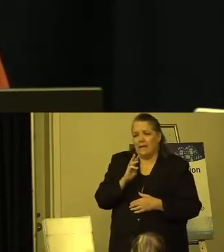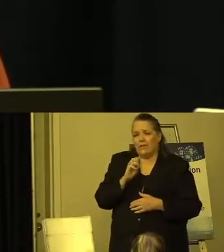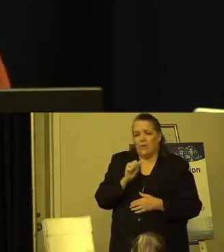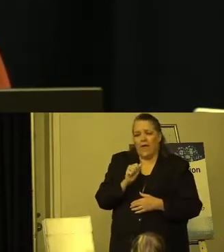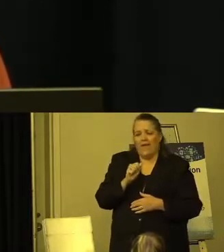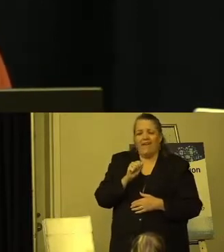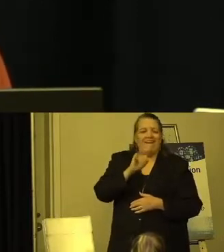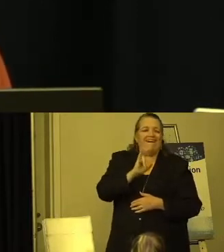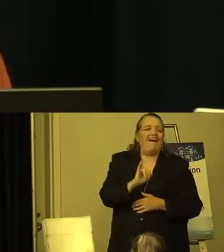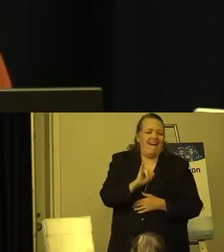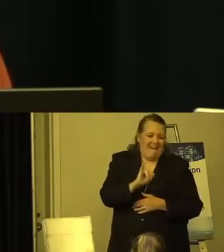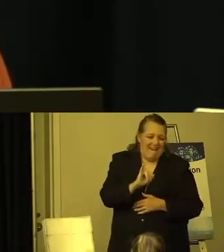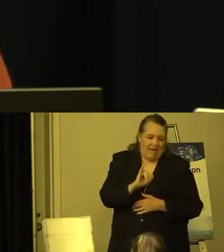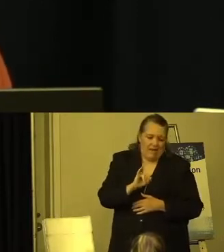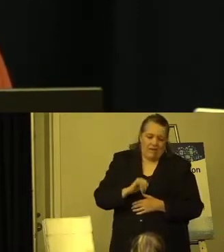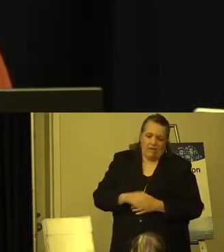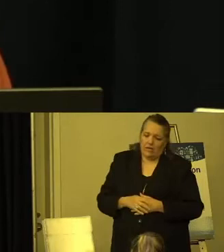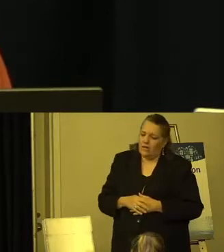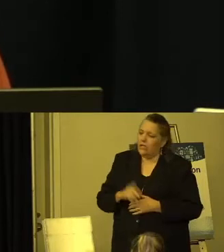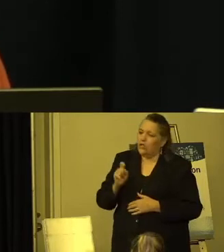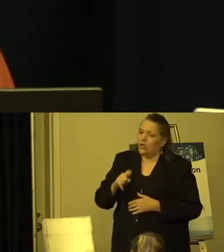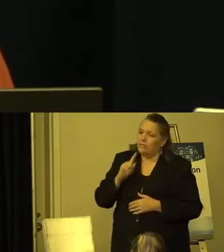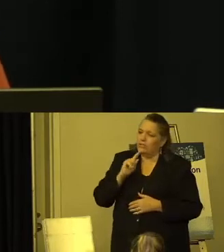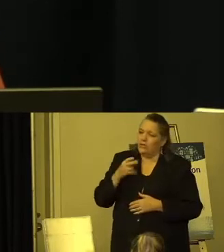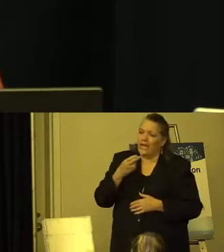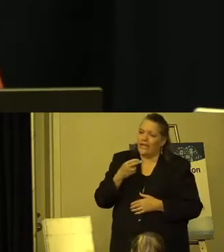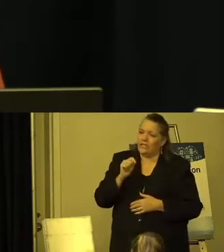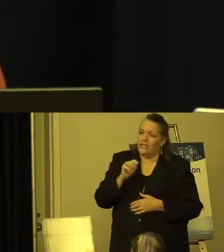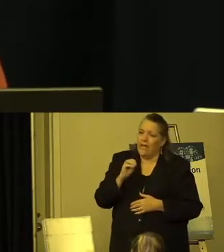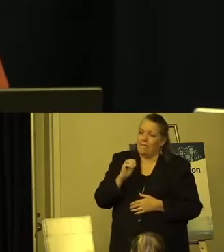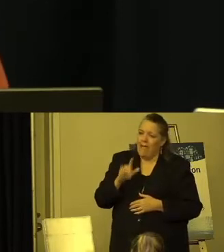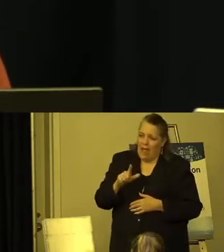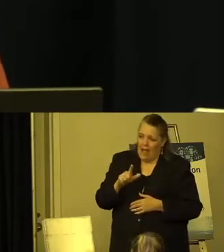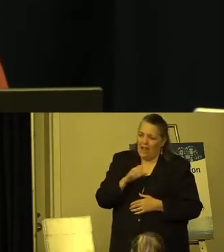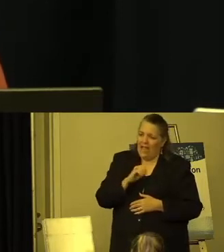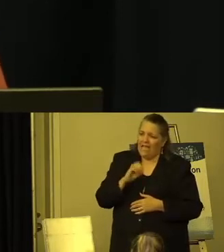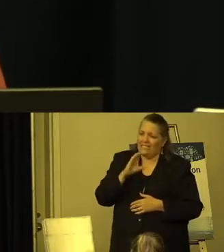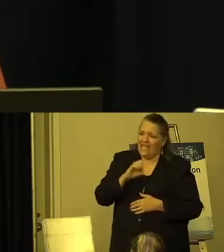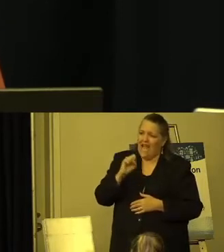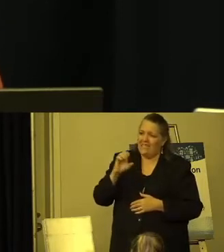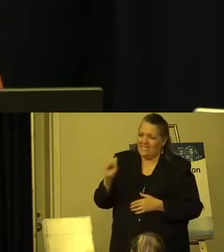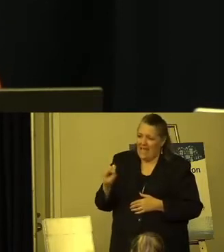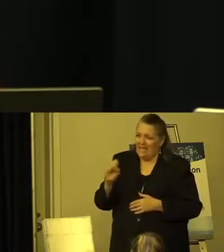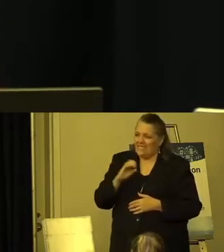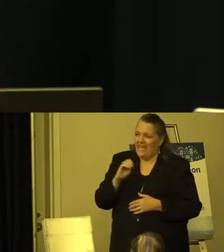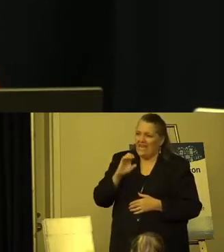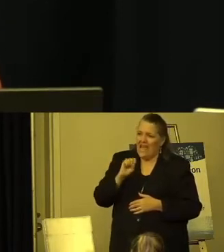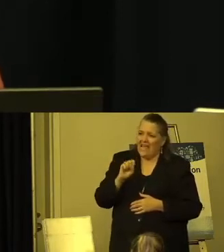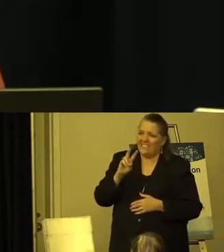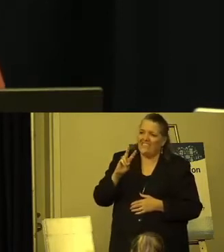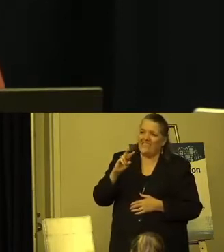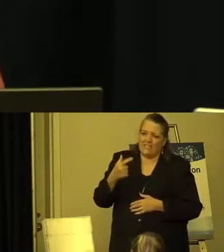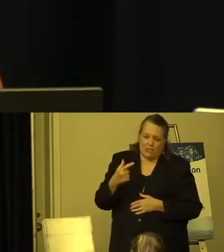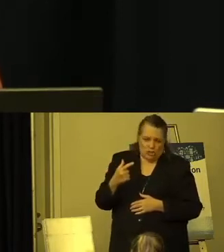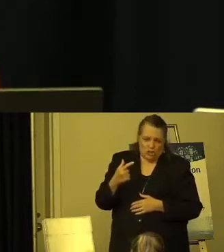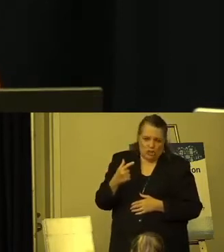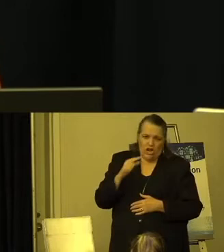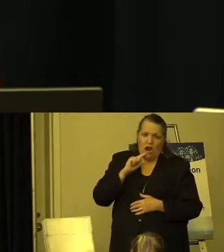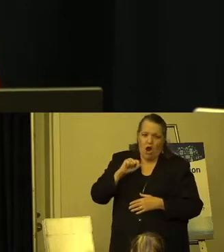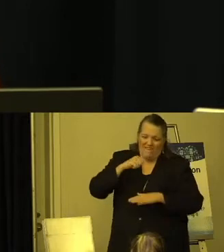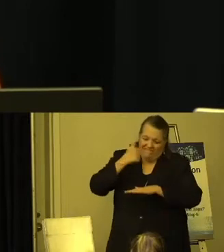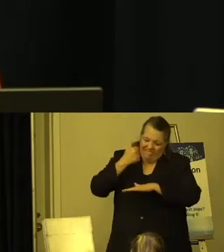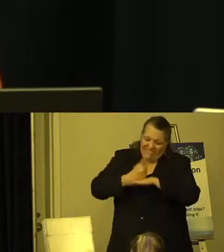that HTML and CSS, cascading style sheets, and SVG, scalable vector graphics, are